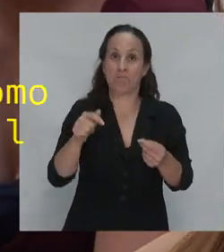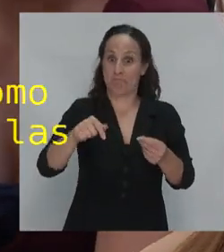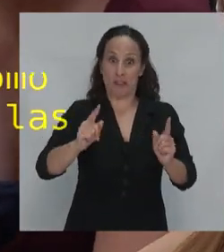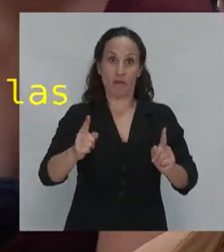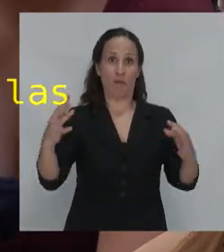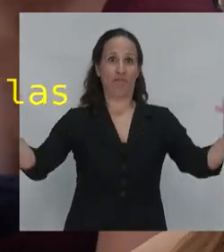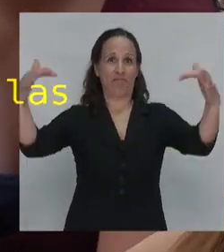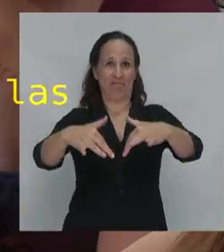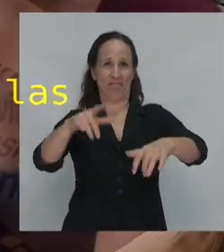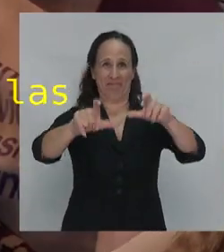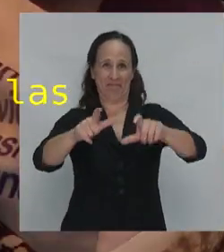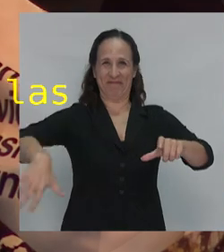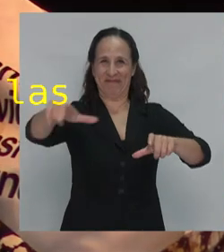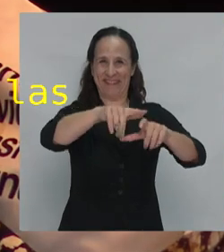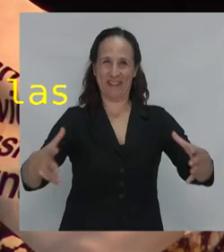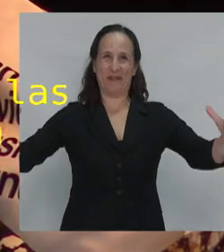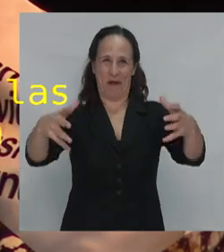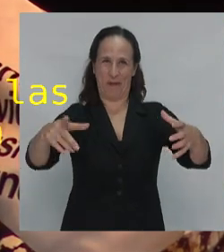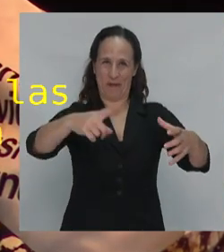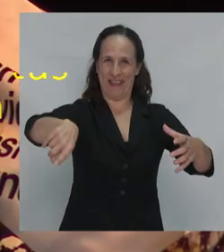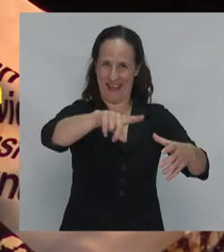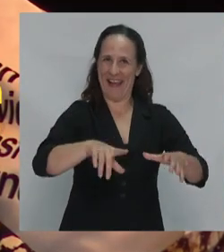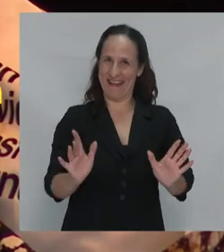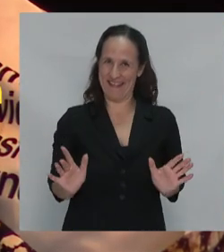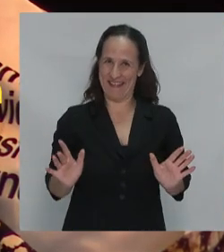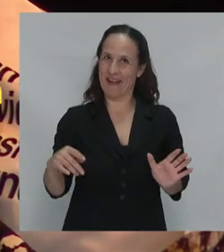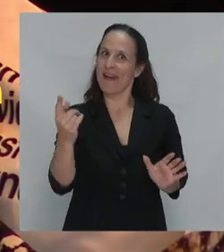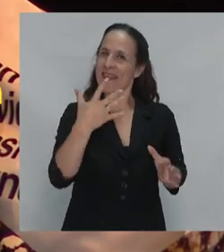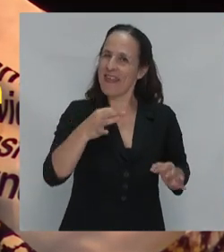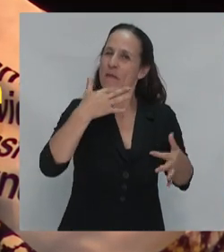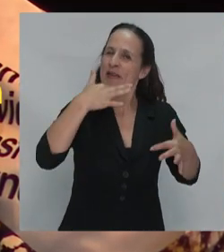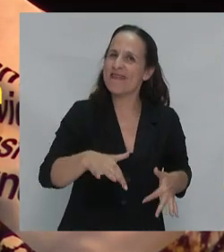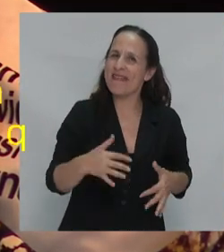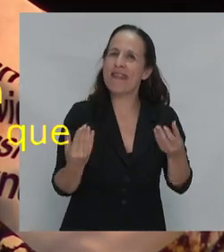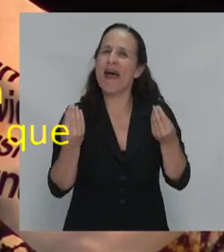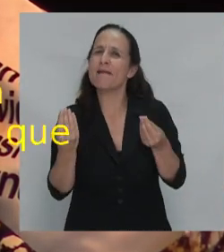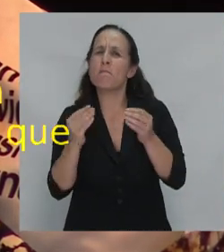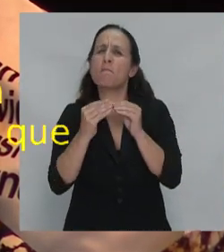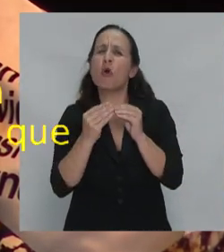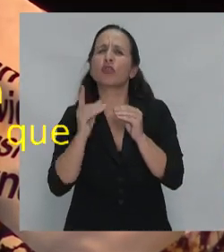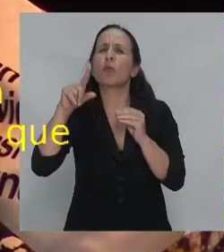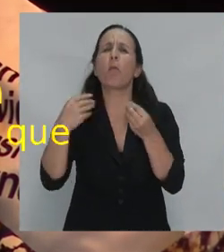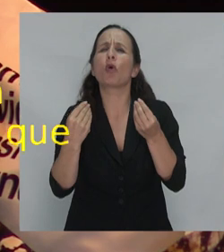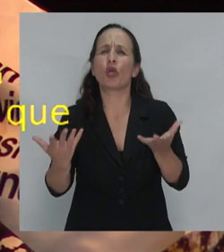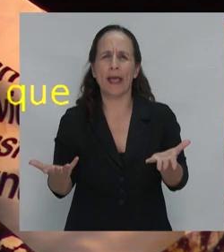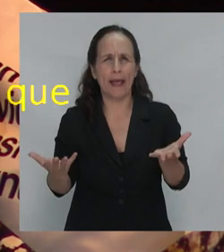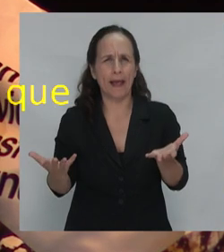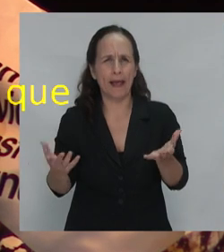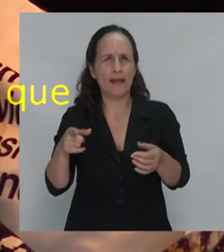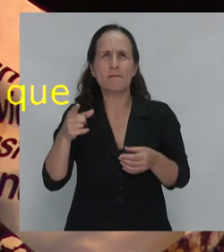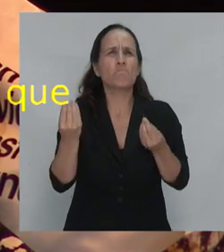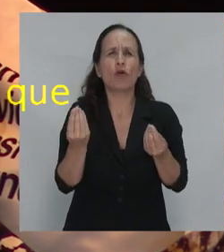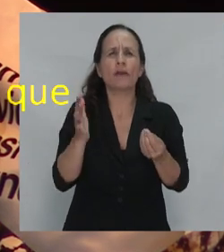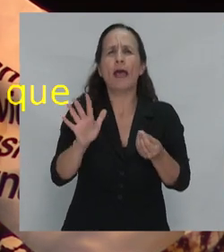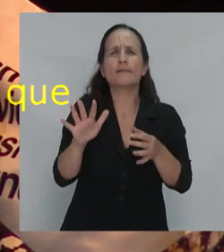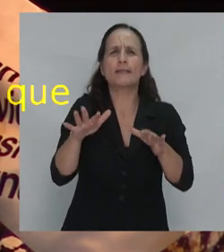important to understand root causes, and root causes require research. There are many gaps in